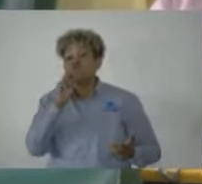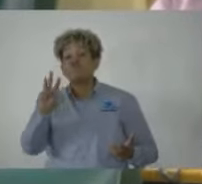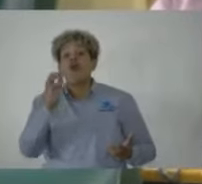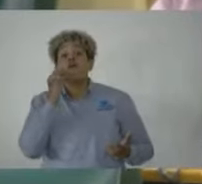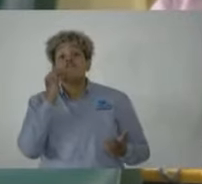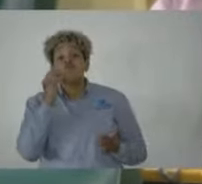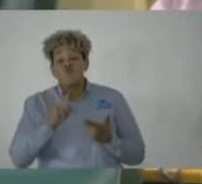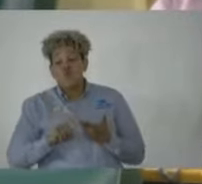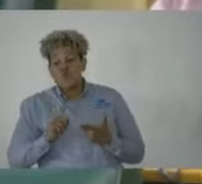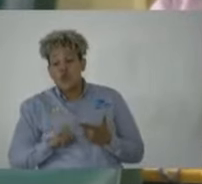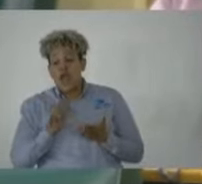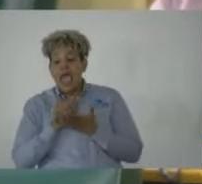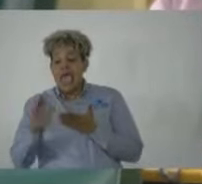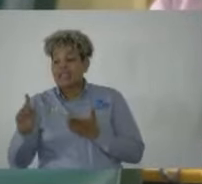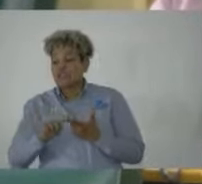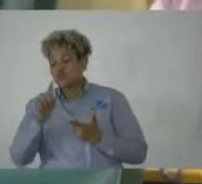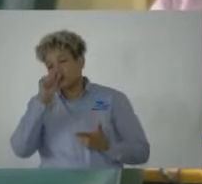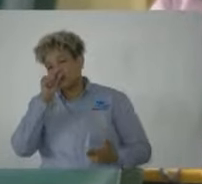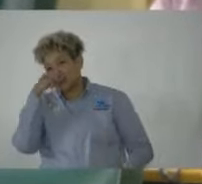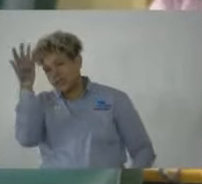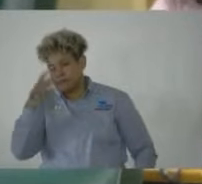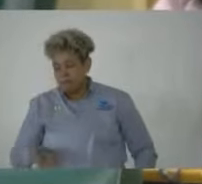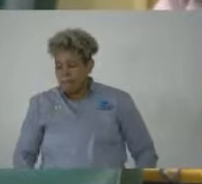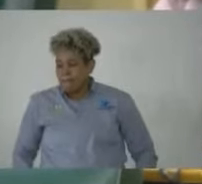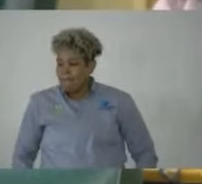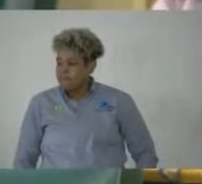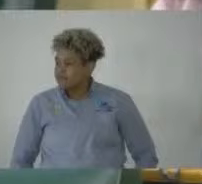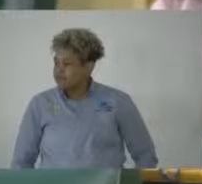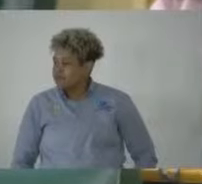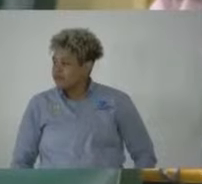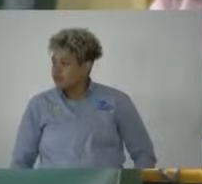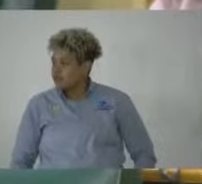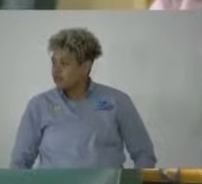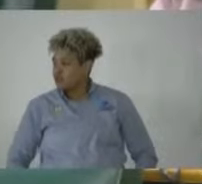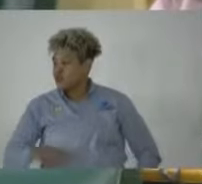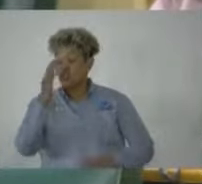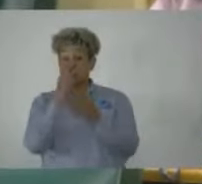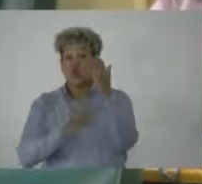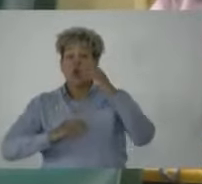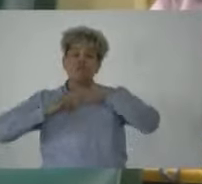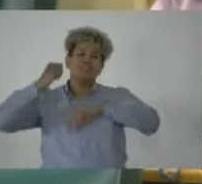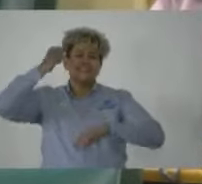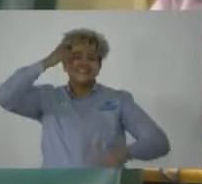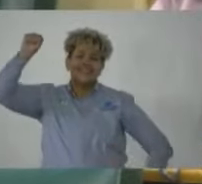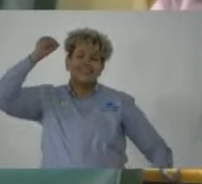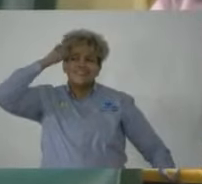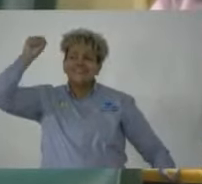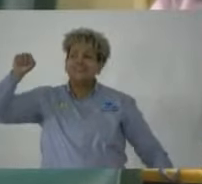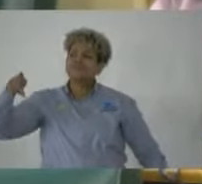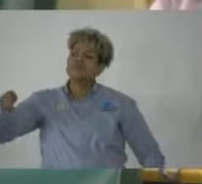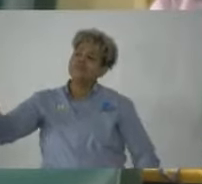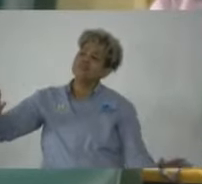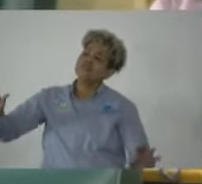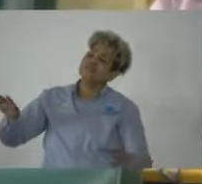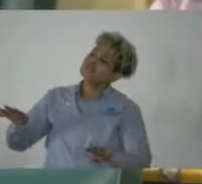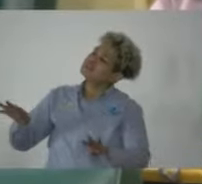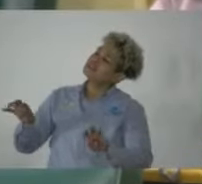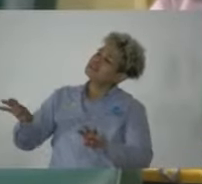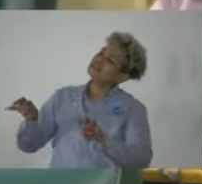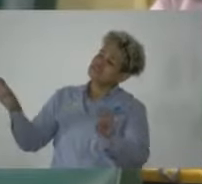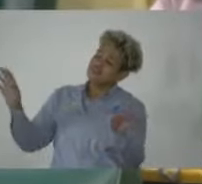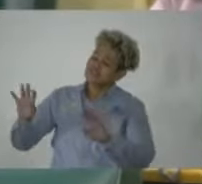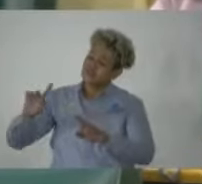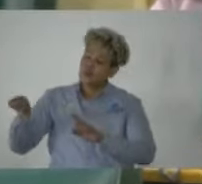foods, excluding chicken. There was some protest on aspects of the measure.